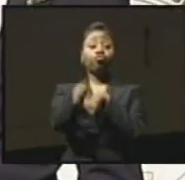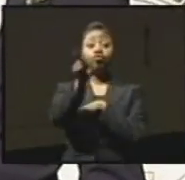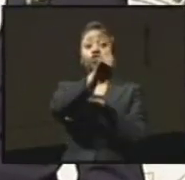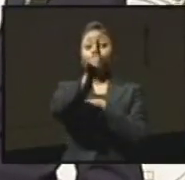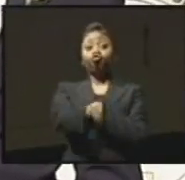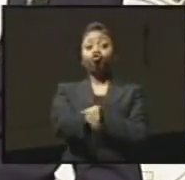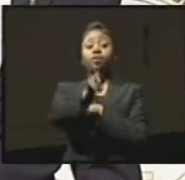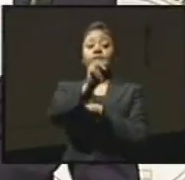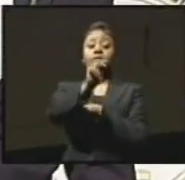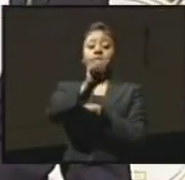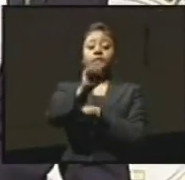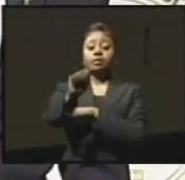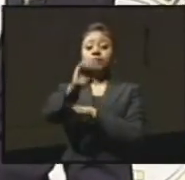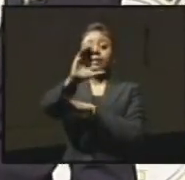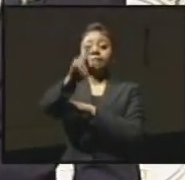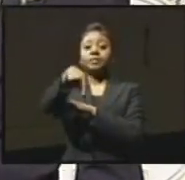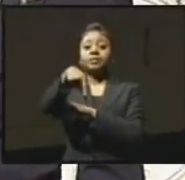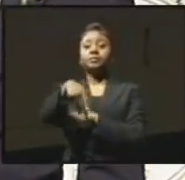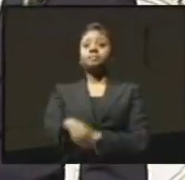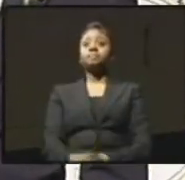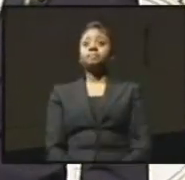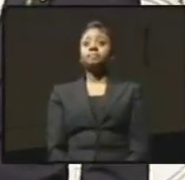NAACP.